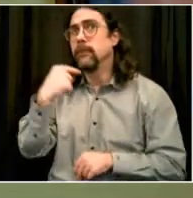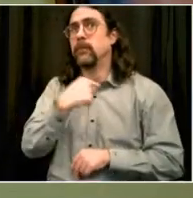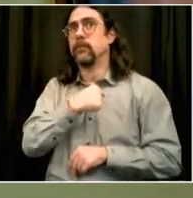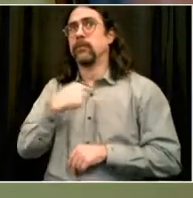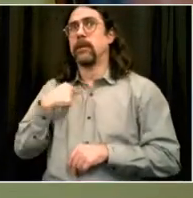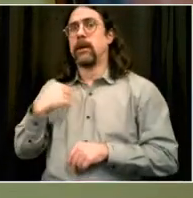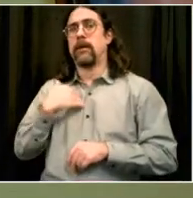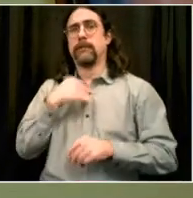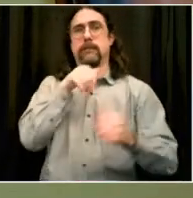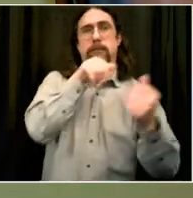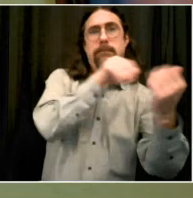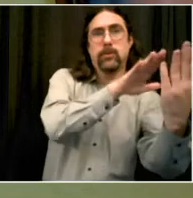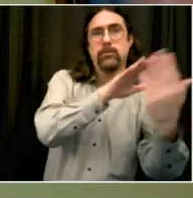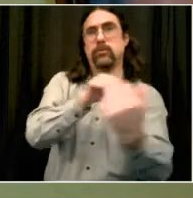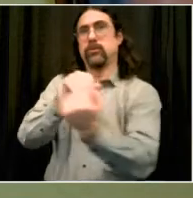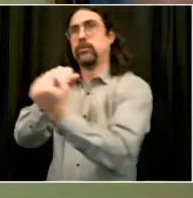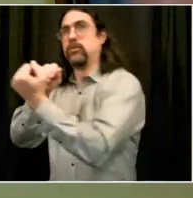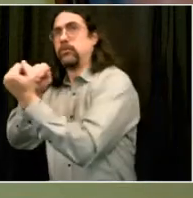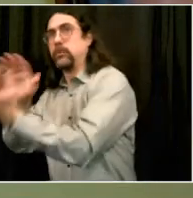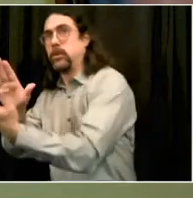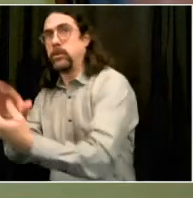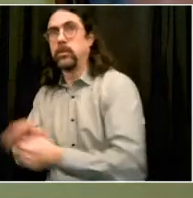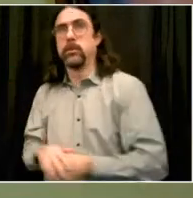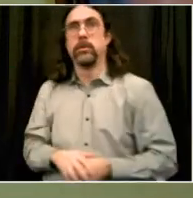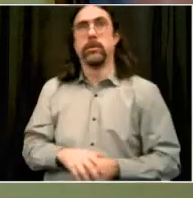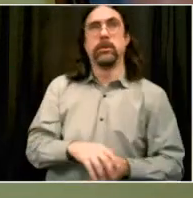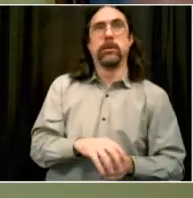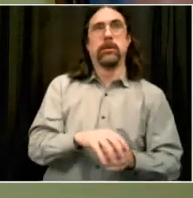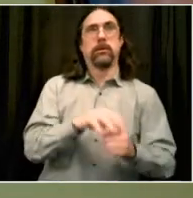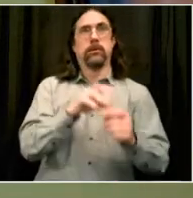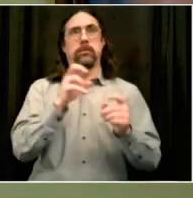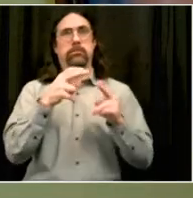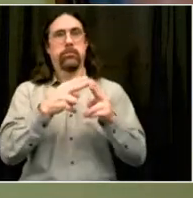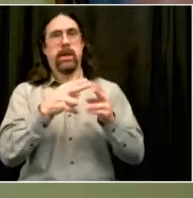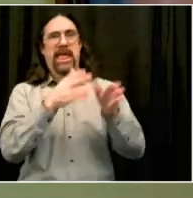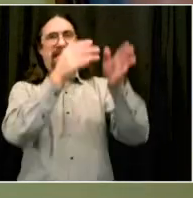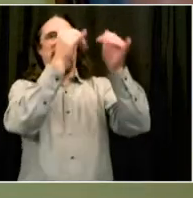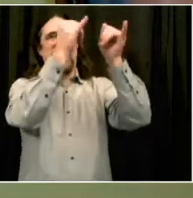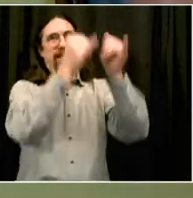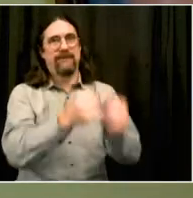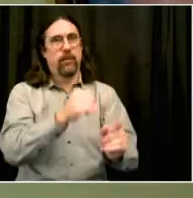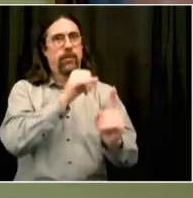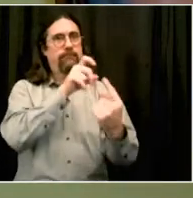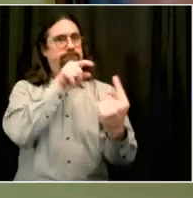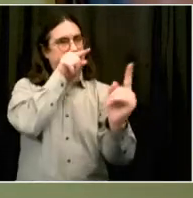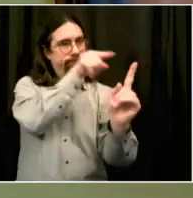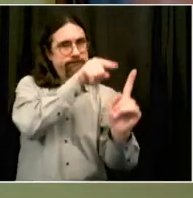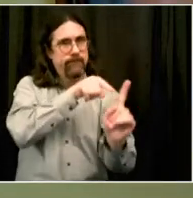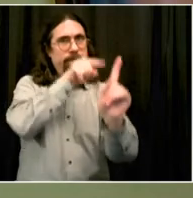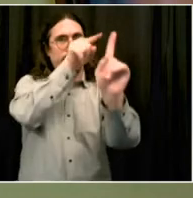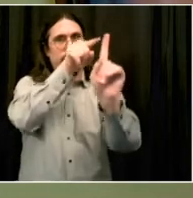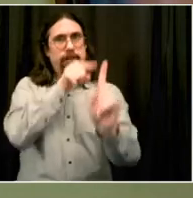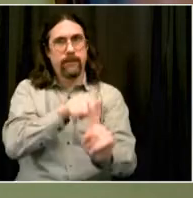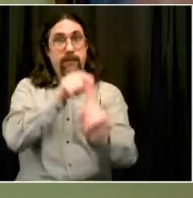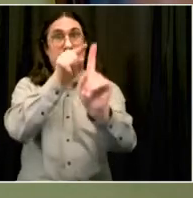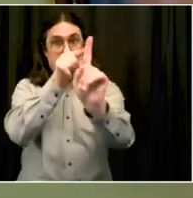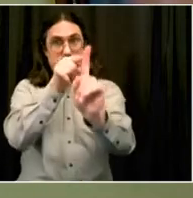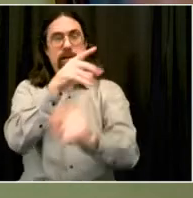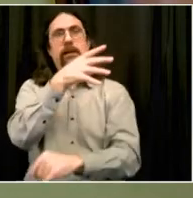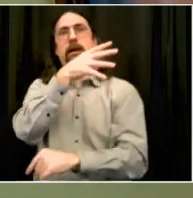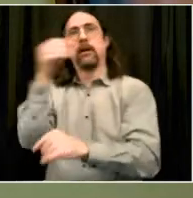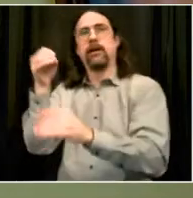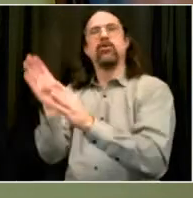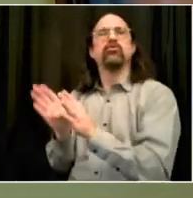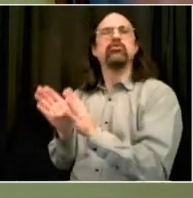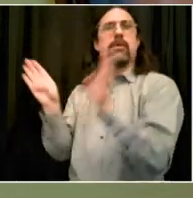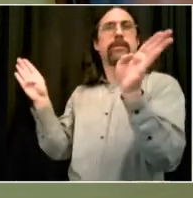which is that if you have a positive result, you are treated for the purposes of our case and contact investigations as a positive case.